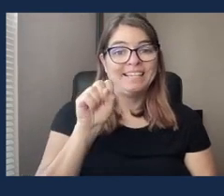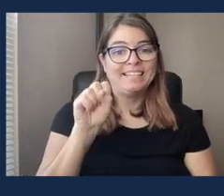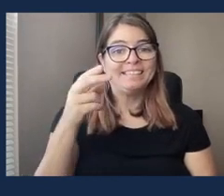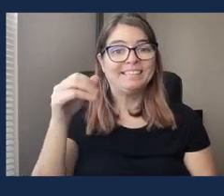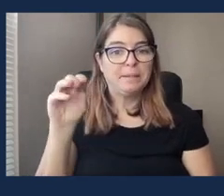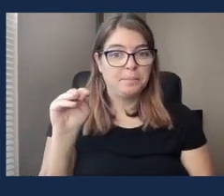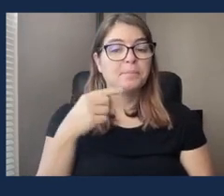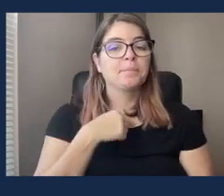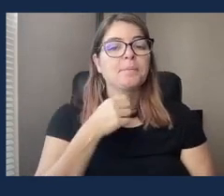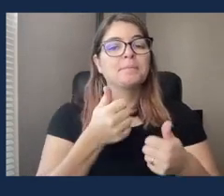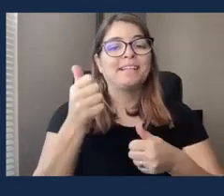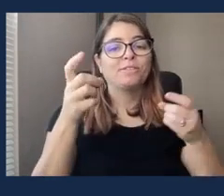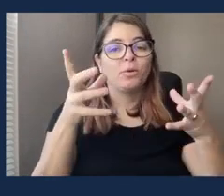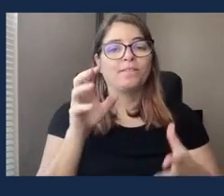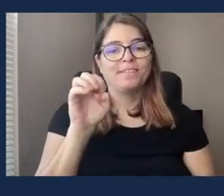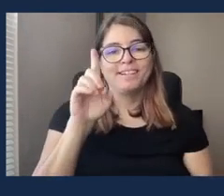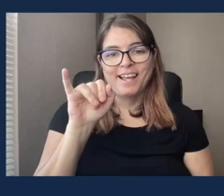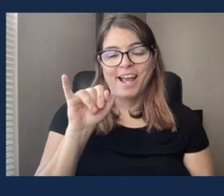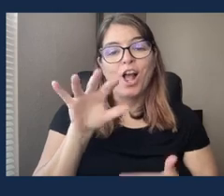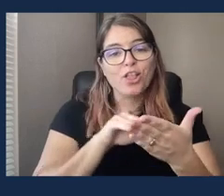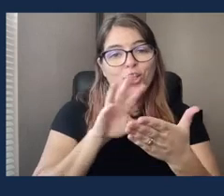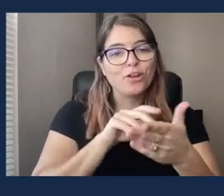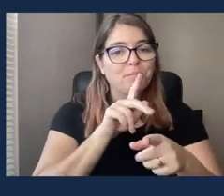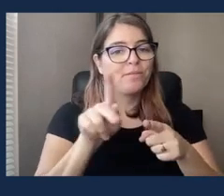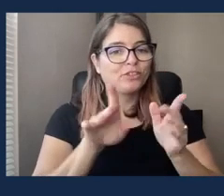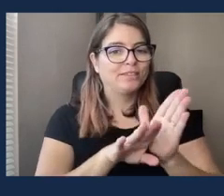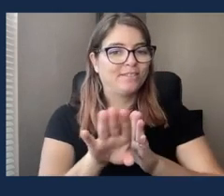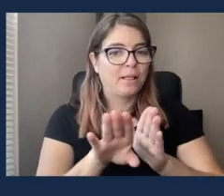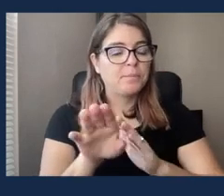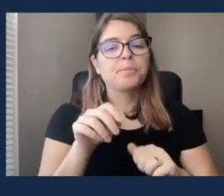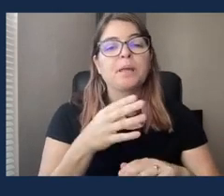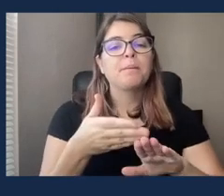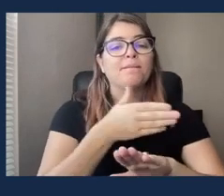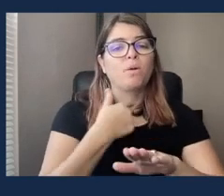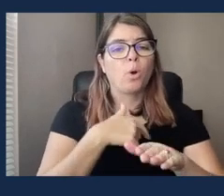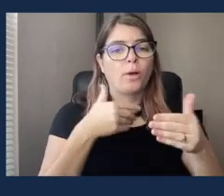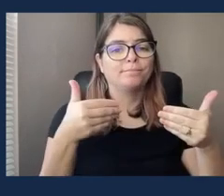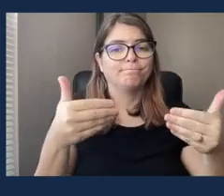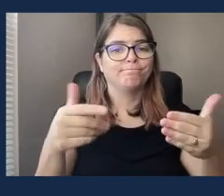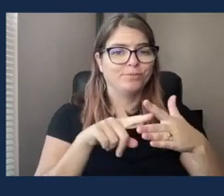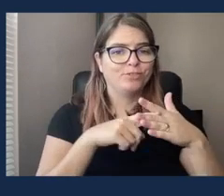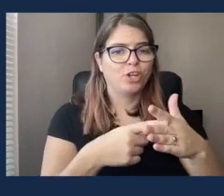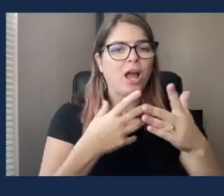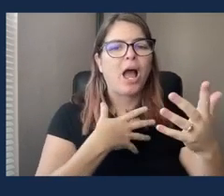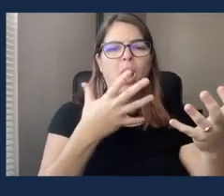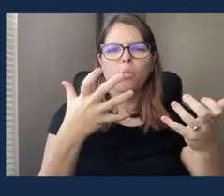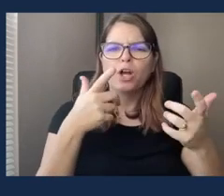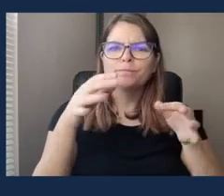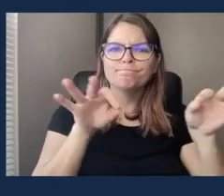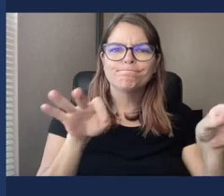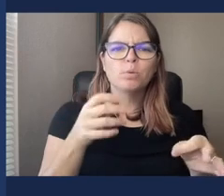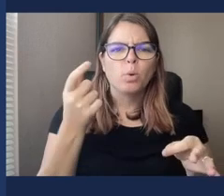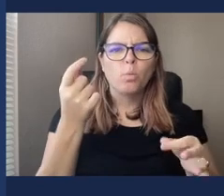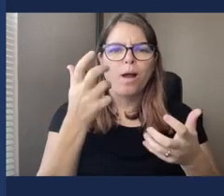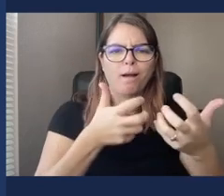of EDI Learning and Professional Development. Before we begin, I would like to point out the accommodations that are available for this